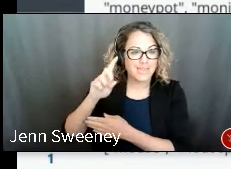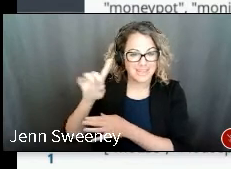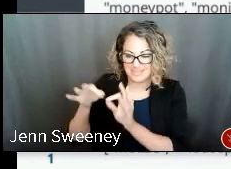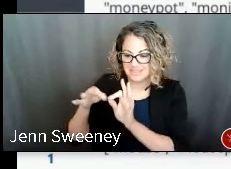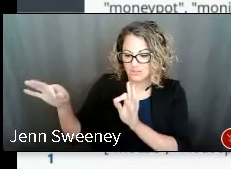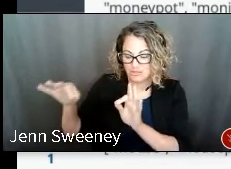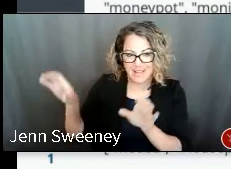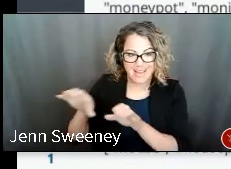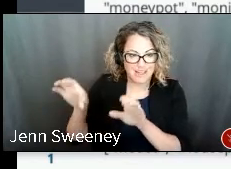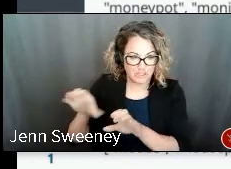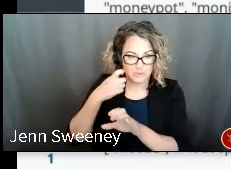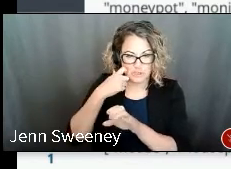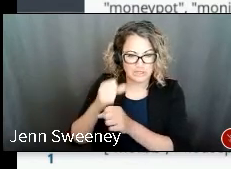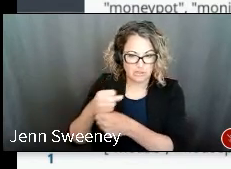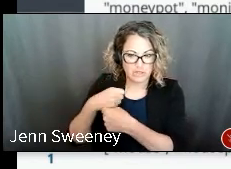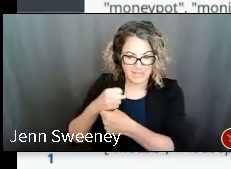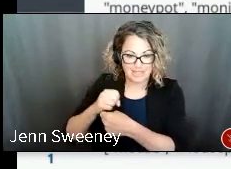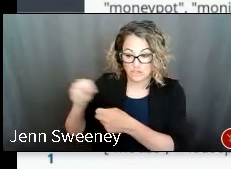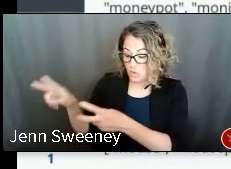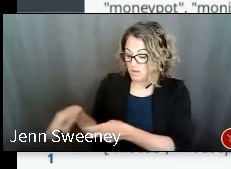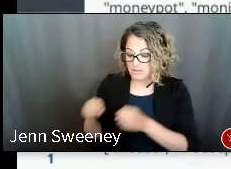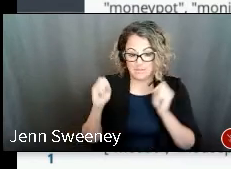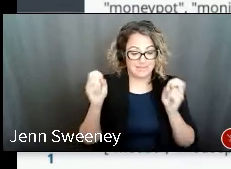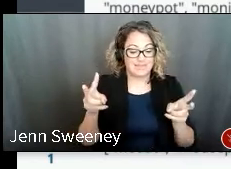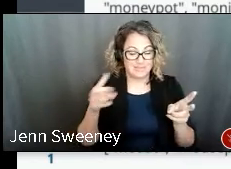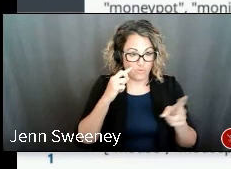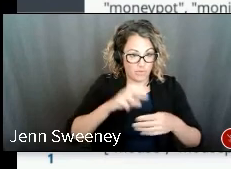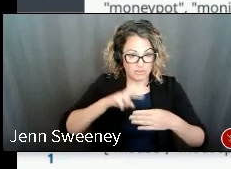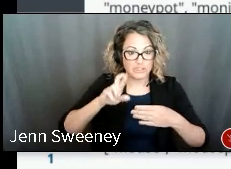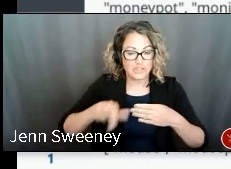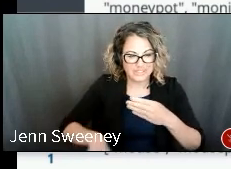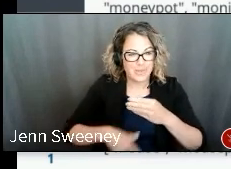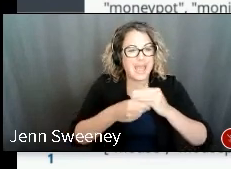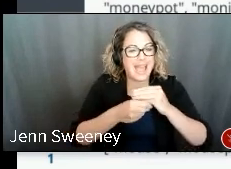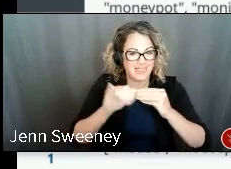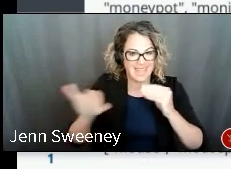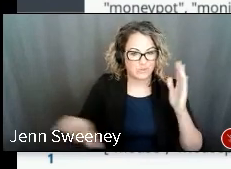After we got the list of string query results, we add it to the main